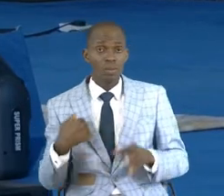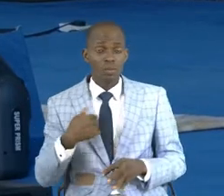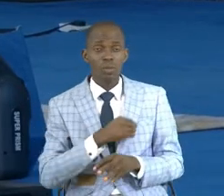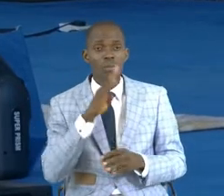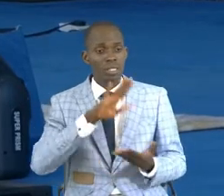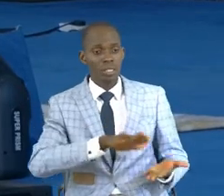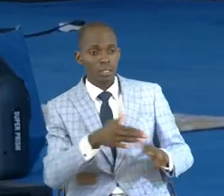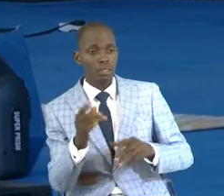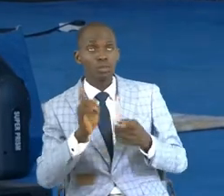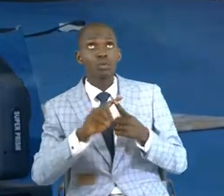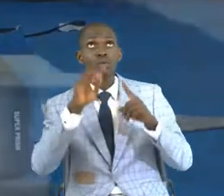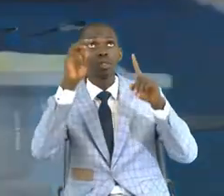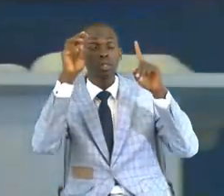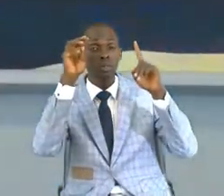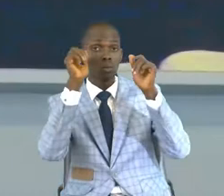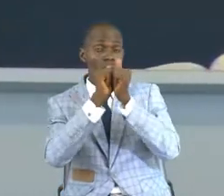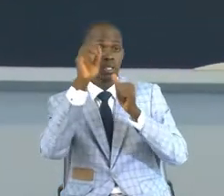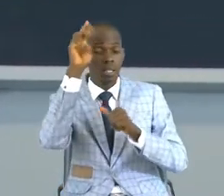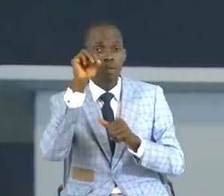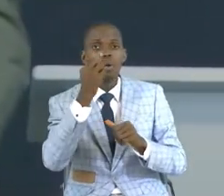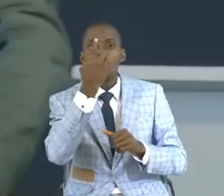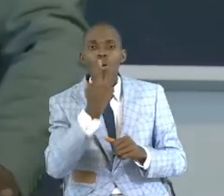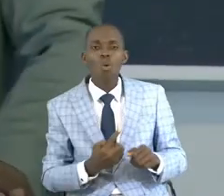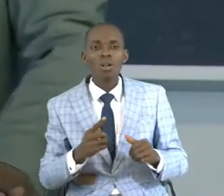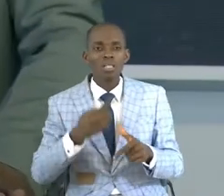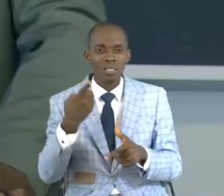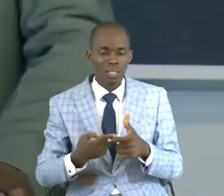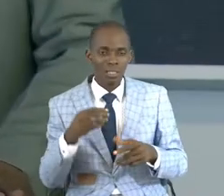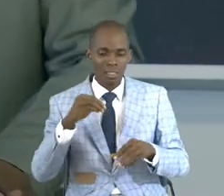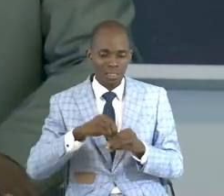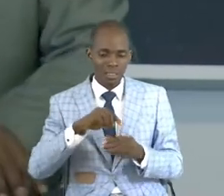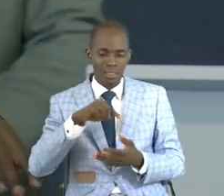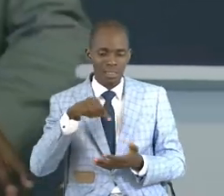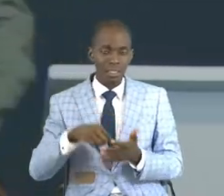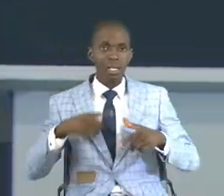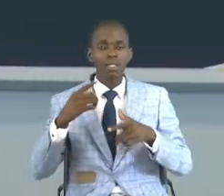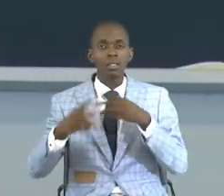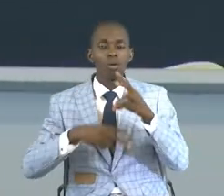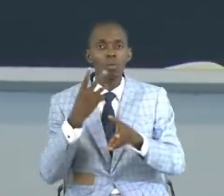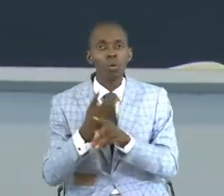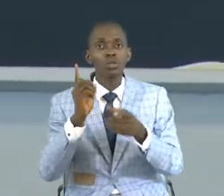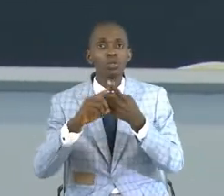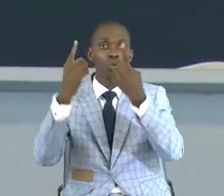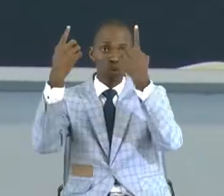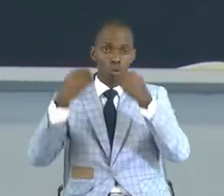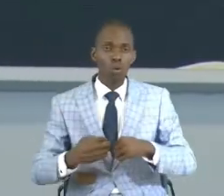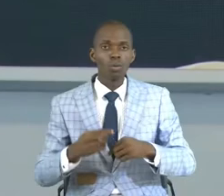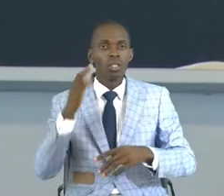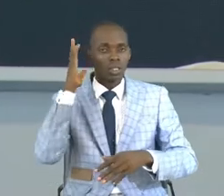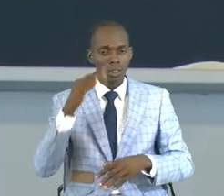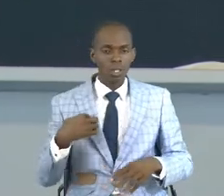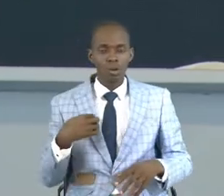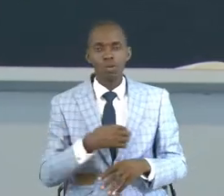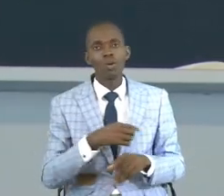only then in this life and in the world to come shall we also